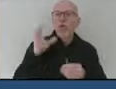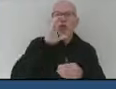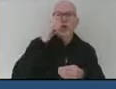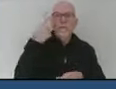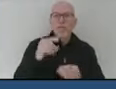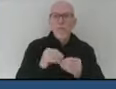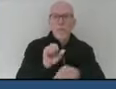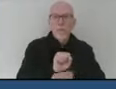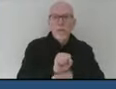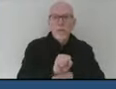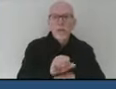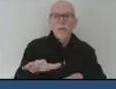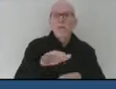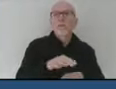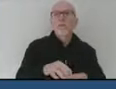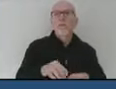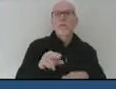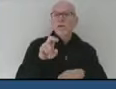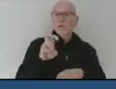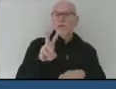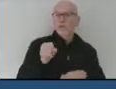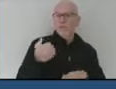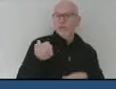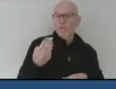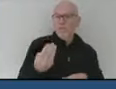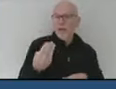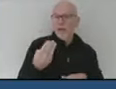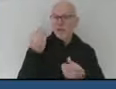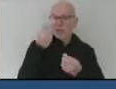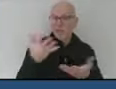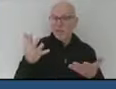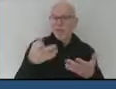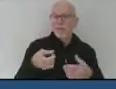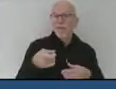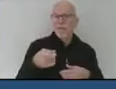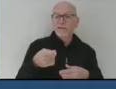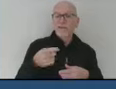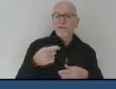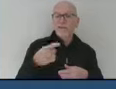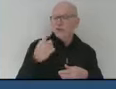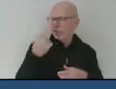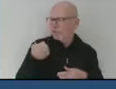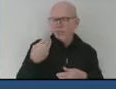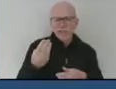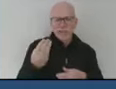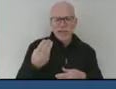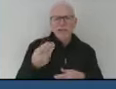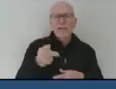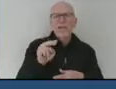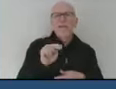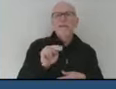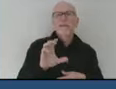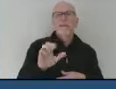Even the news on Monday, that earlier this week, Monday, I think it was, that the